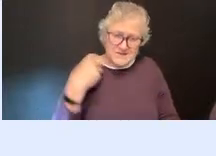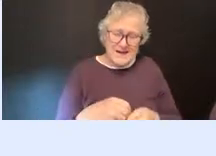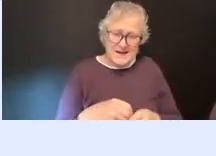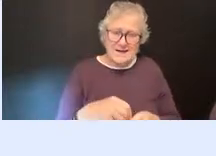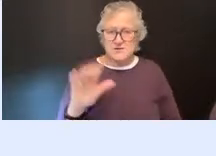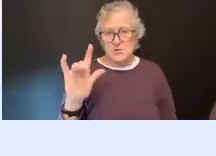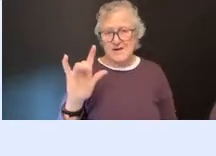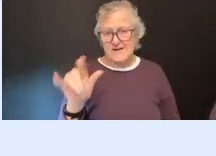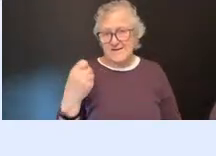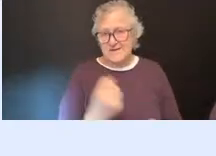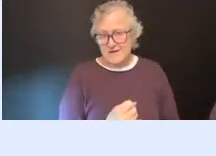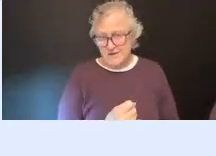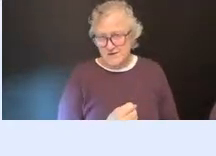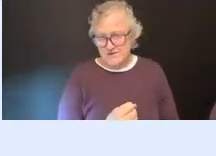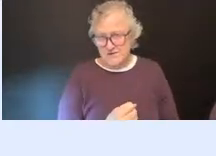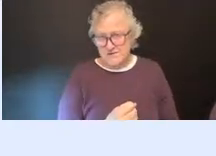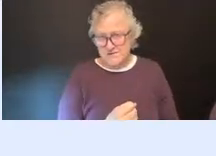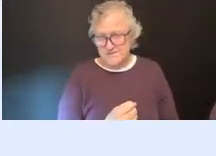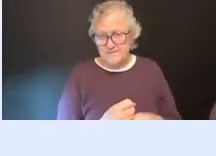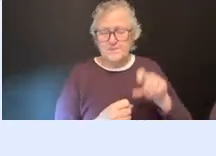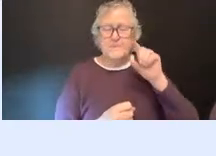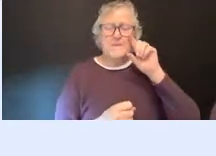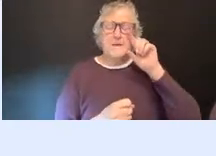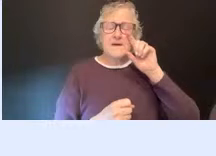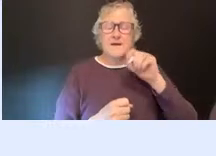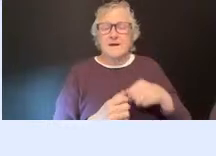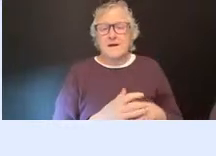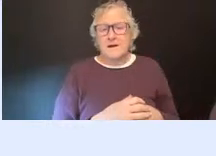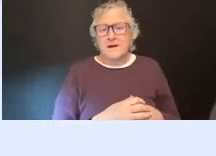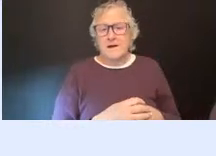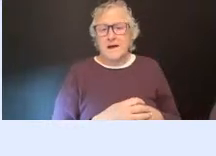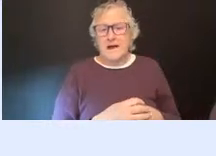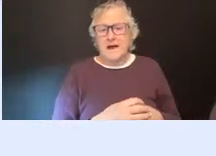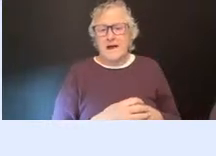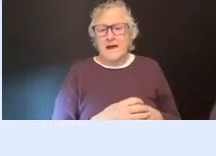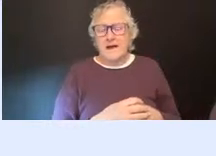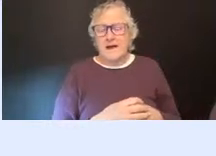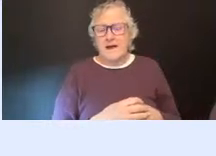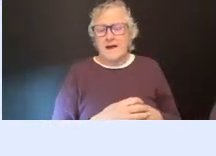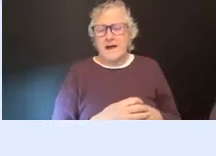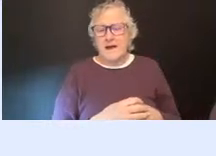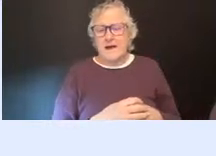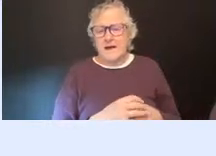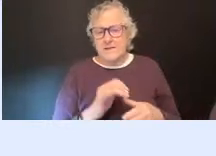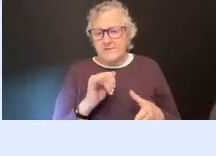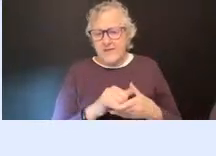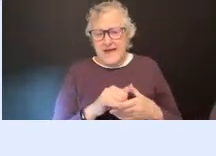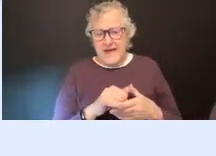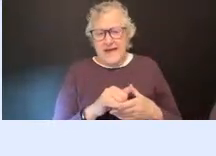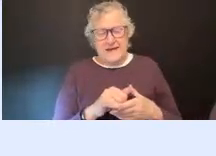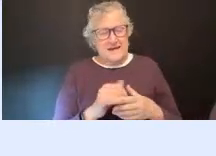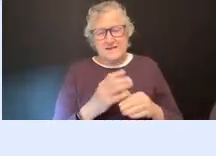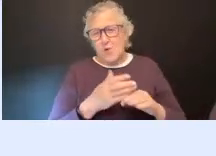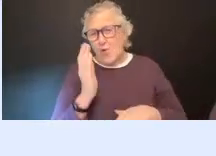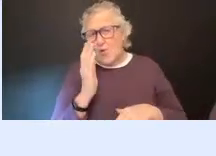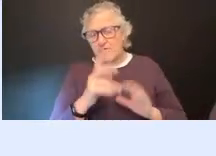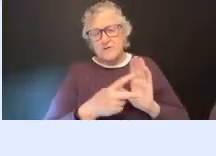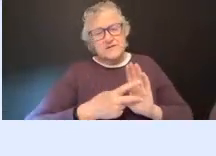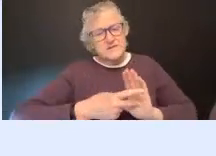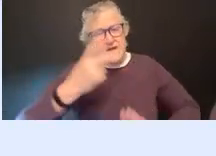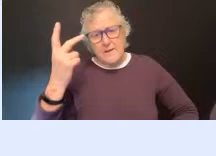adhering strictly to the published in-water work guidelines would more than double the anticipated construction timeline of a modified